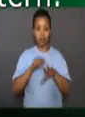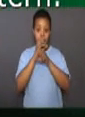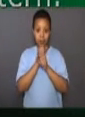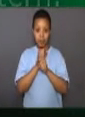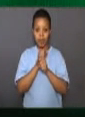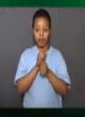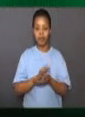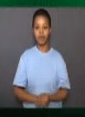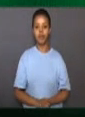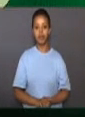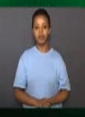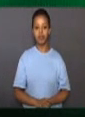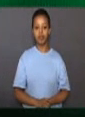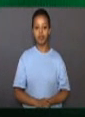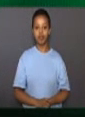Time's up!